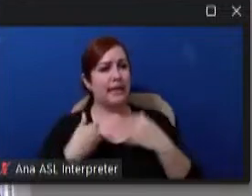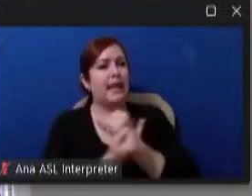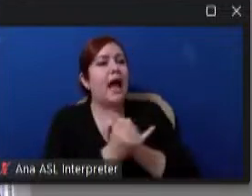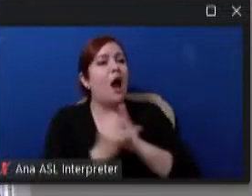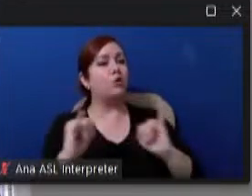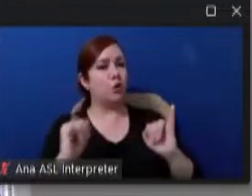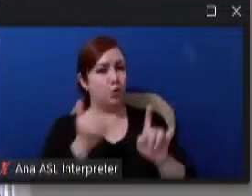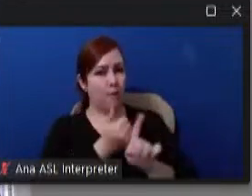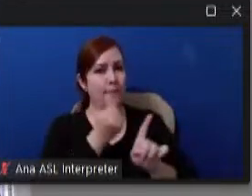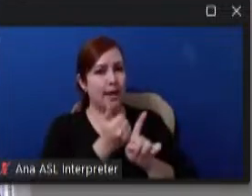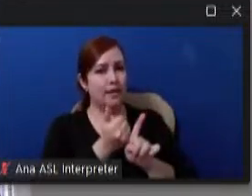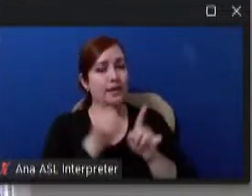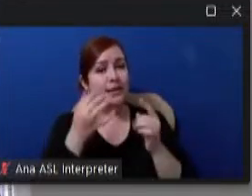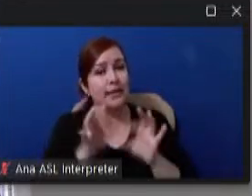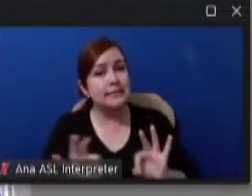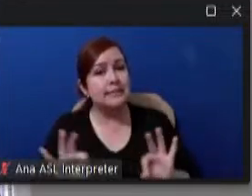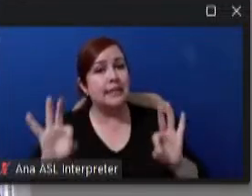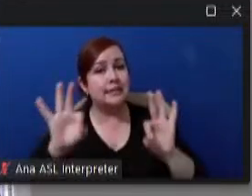with disabilities. It is